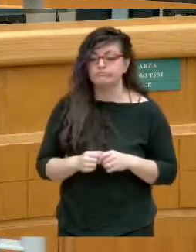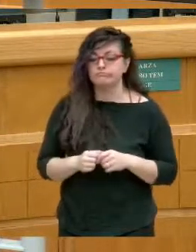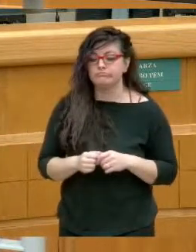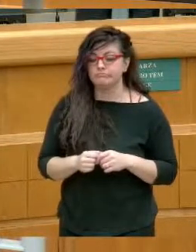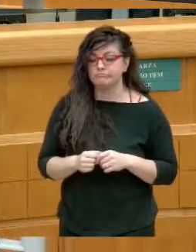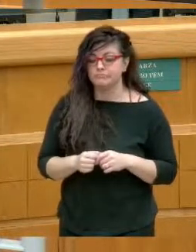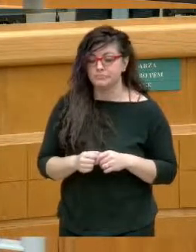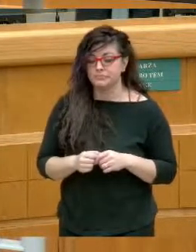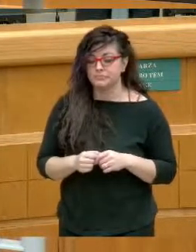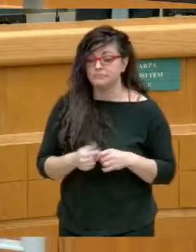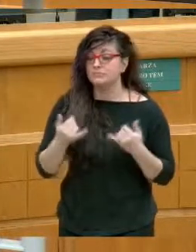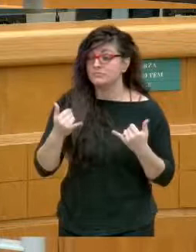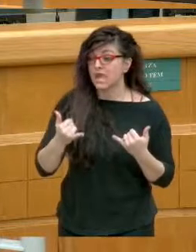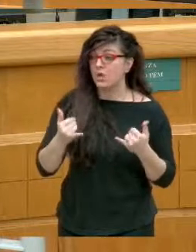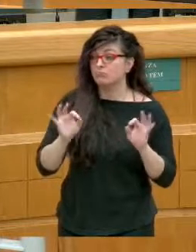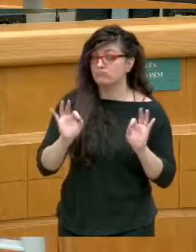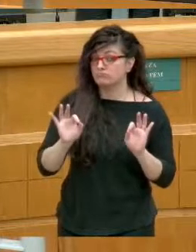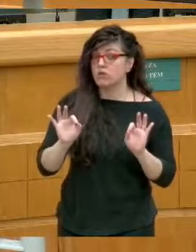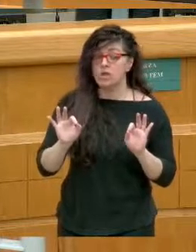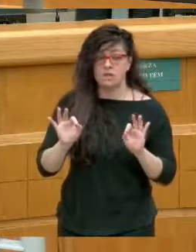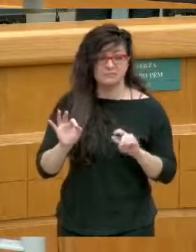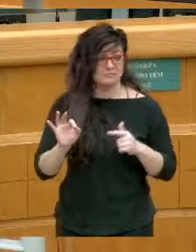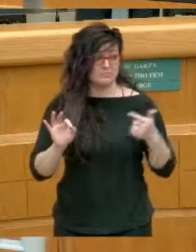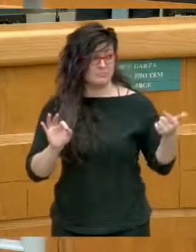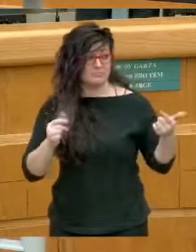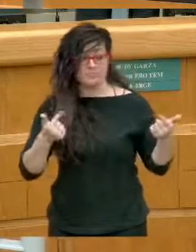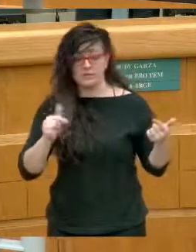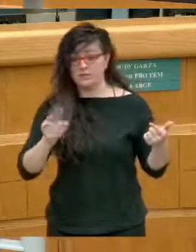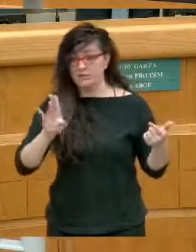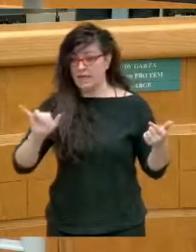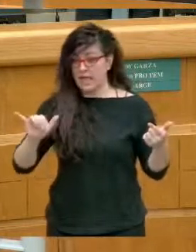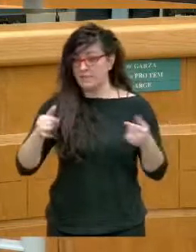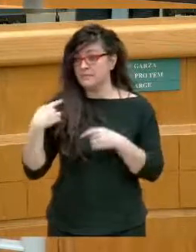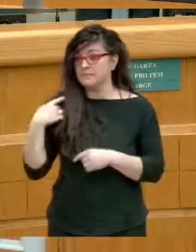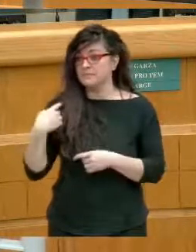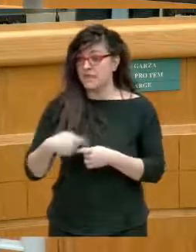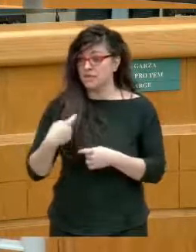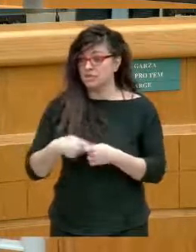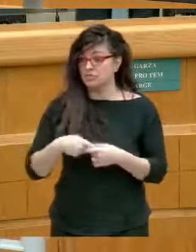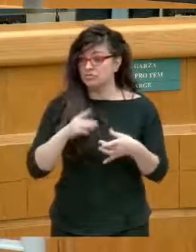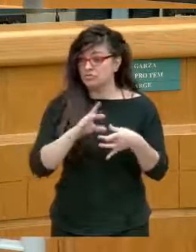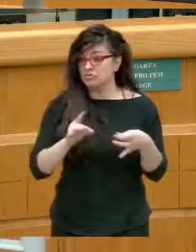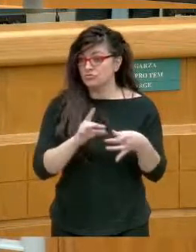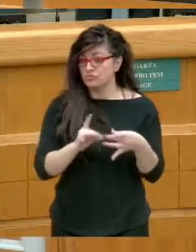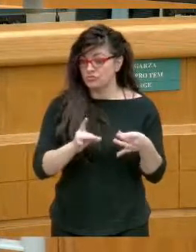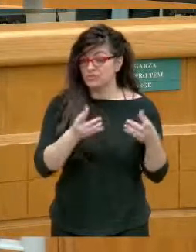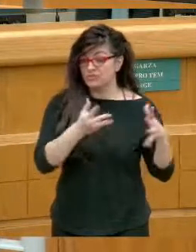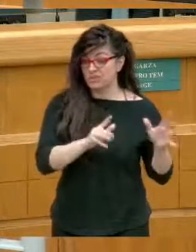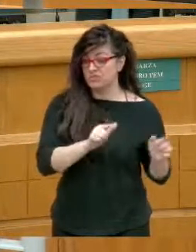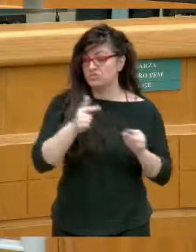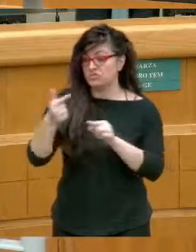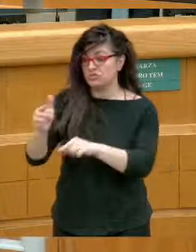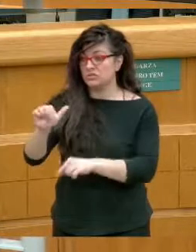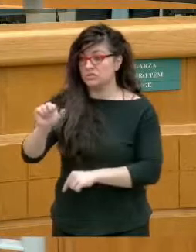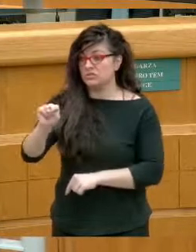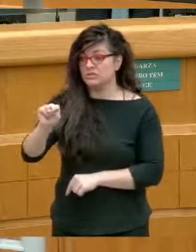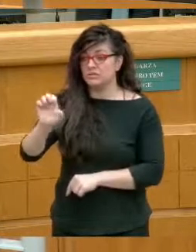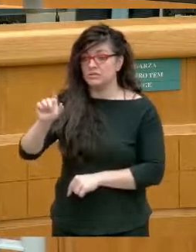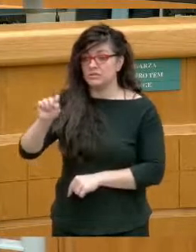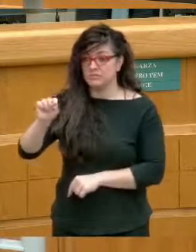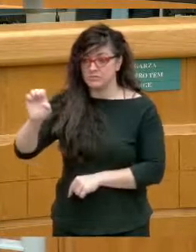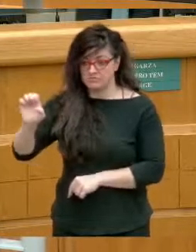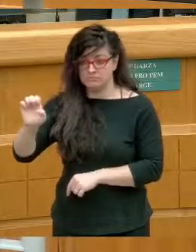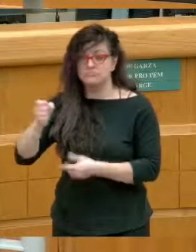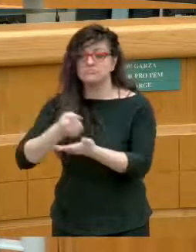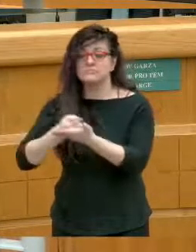presentation. Okay, great. So Gabby's going to translate some of that, and then we're going to have Annette come up and talk to us about testing for the week, and then we'll turn it over